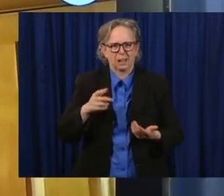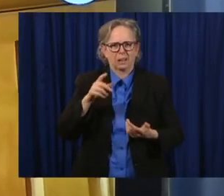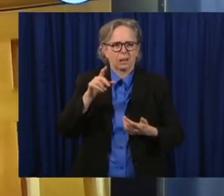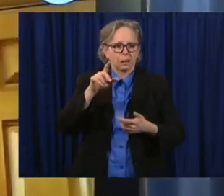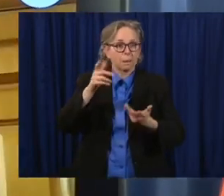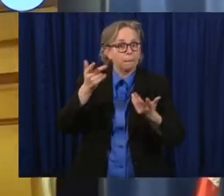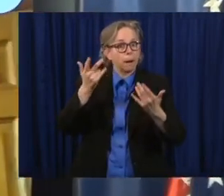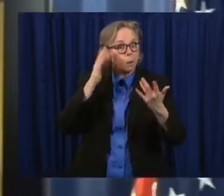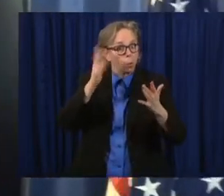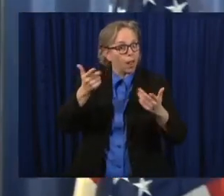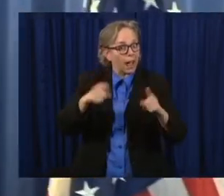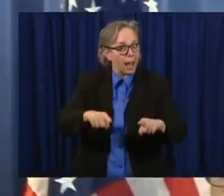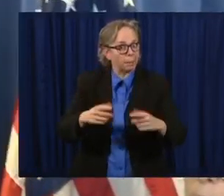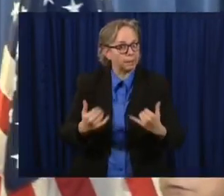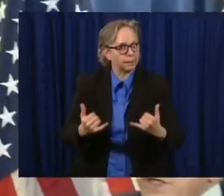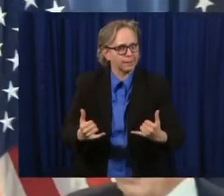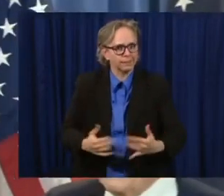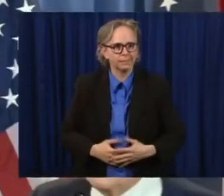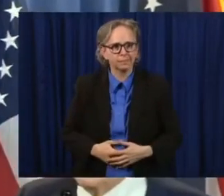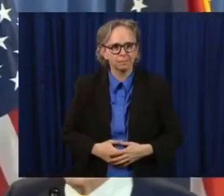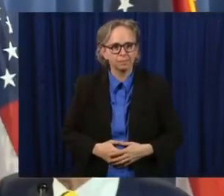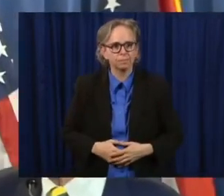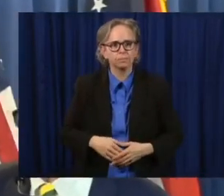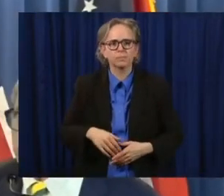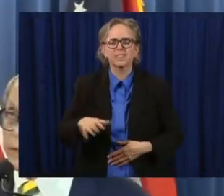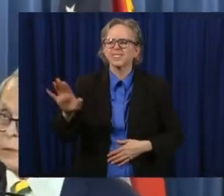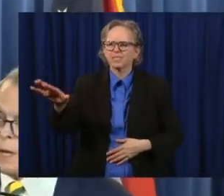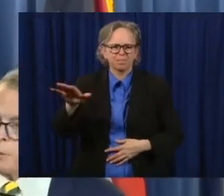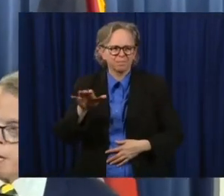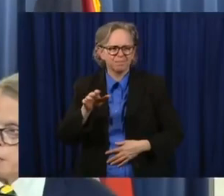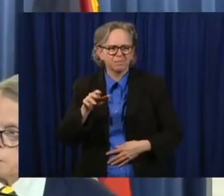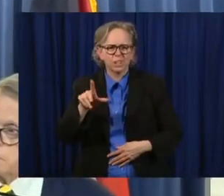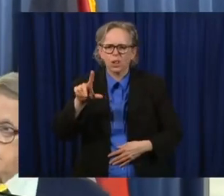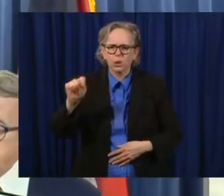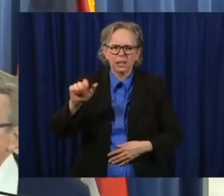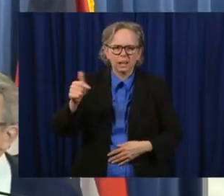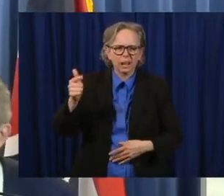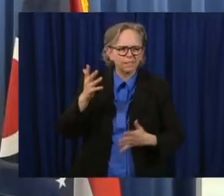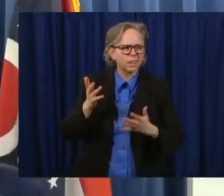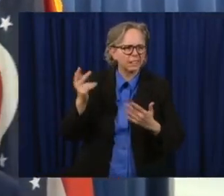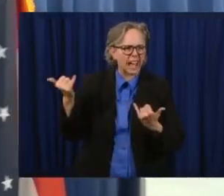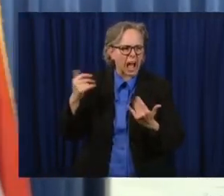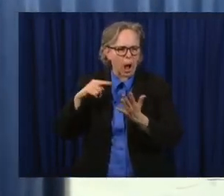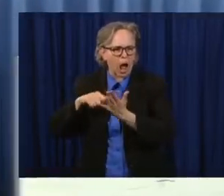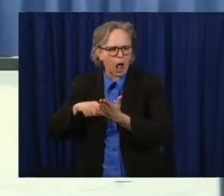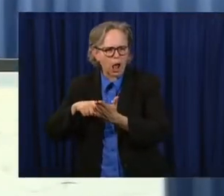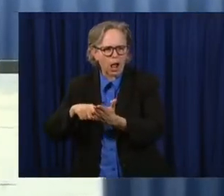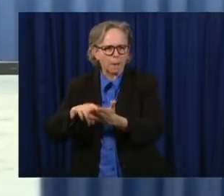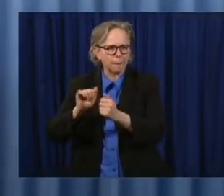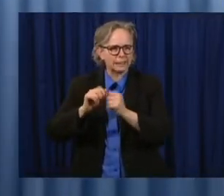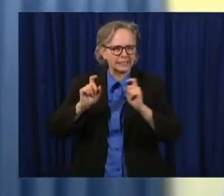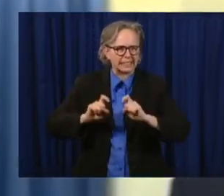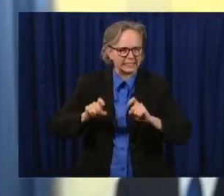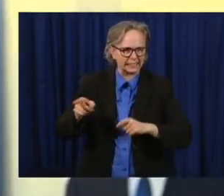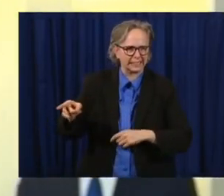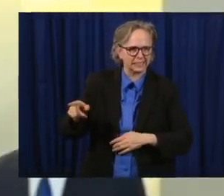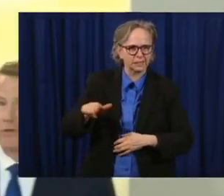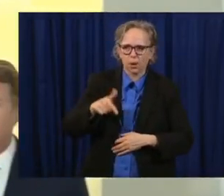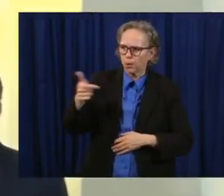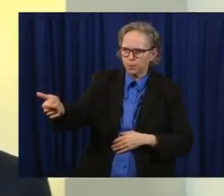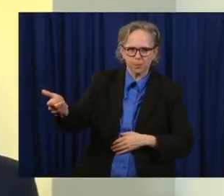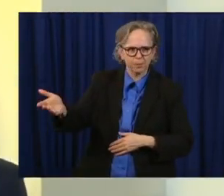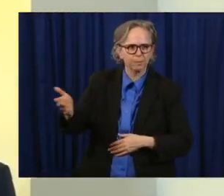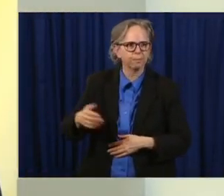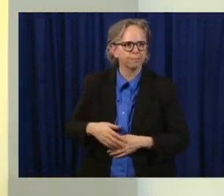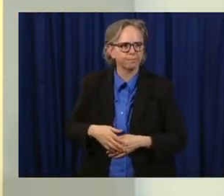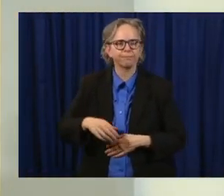now. And I know that the Lieutenant Governor has pulled up on his iPad testing, and what are you showing there, John? Yeah, as far